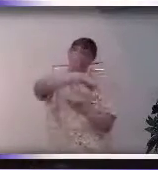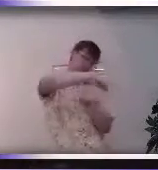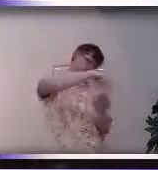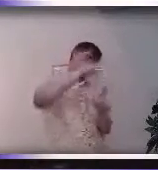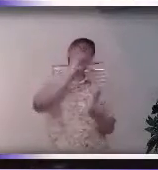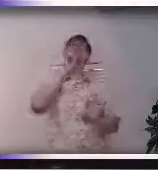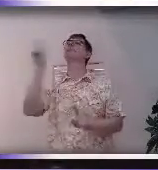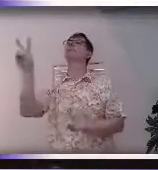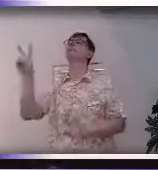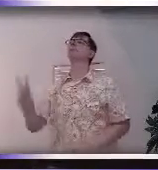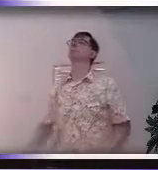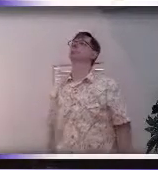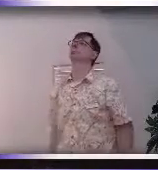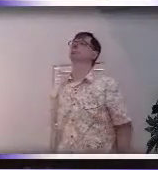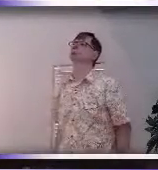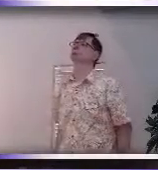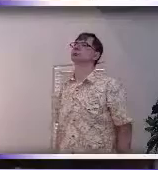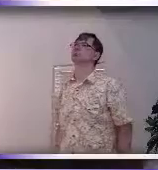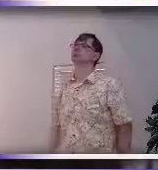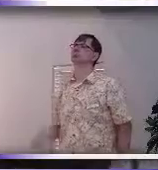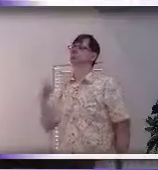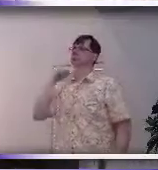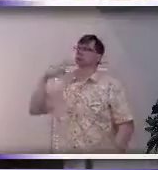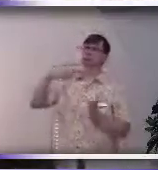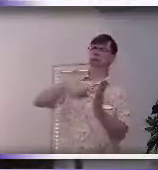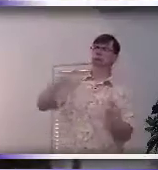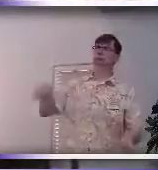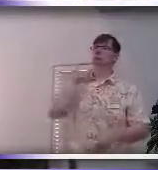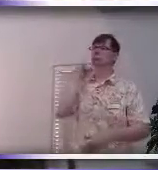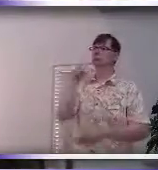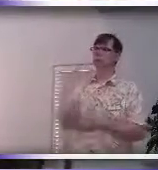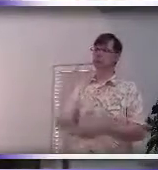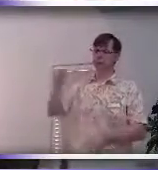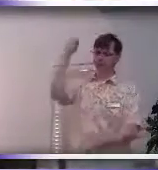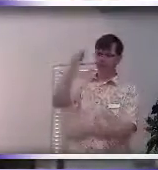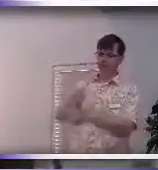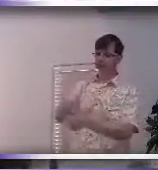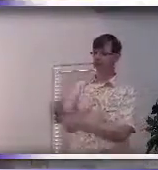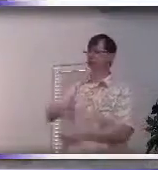city of Ventura. There are sermons and stones, people.